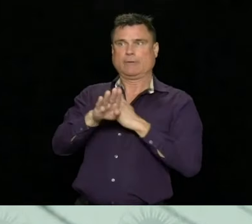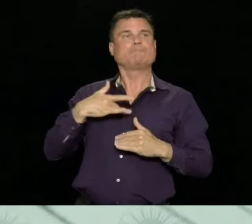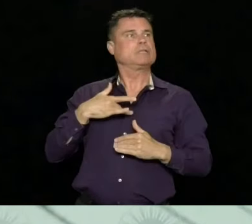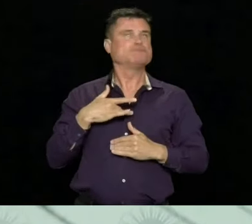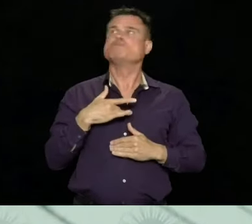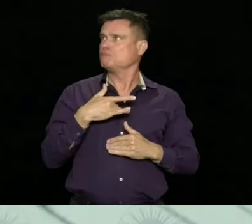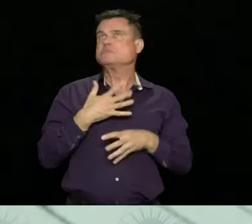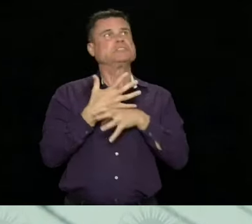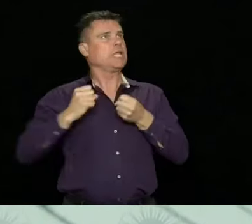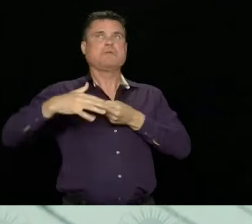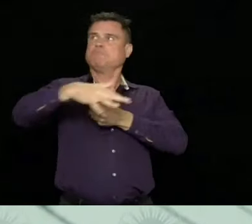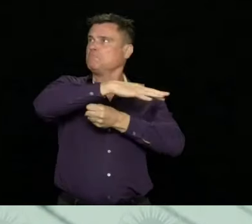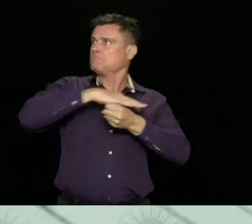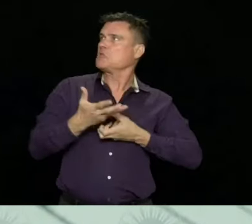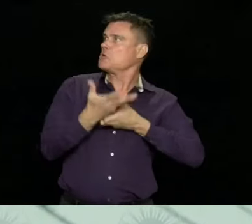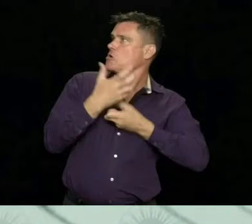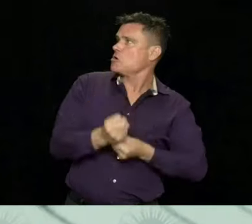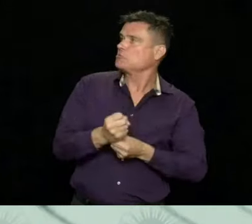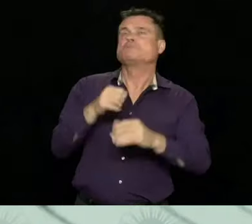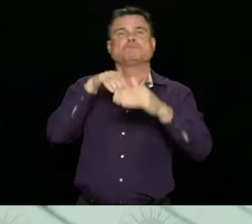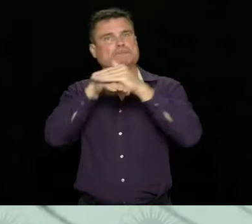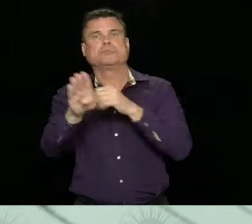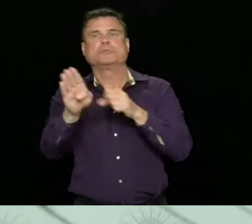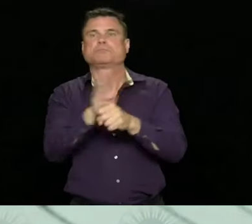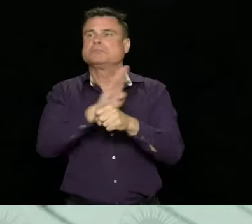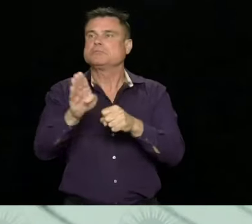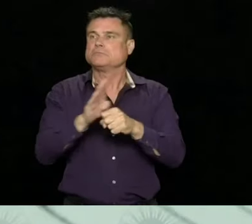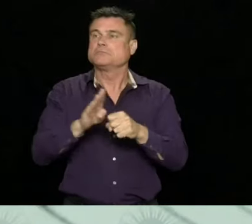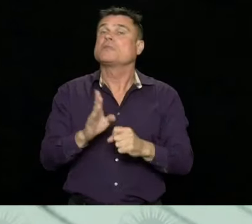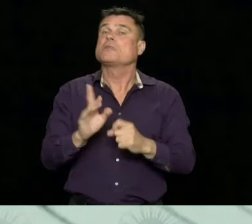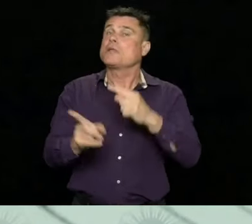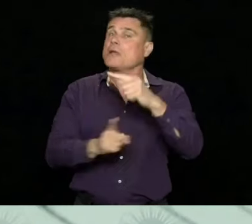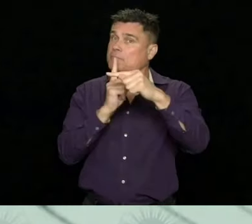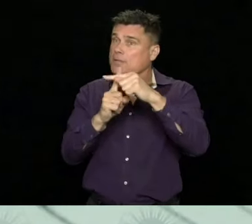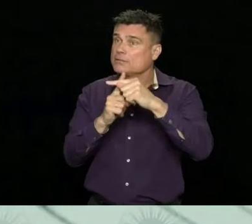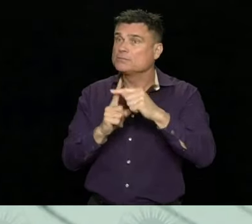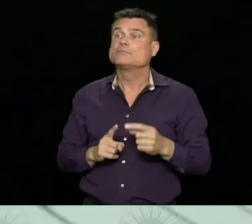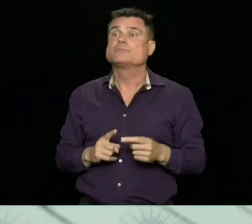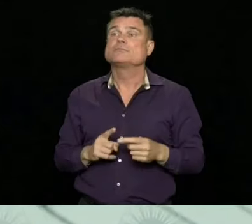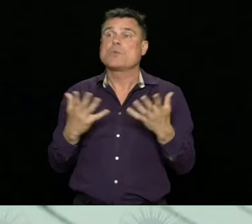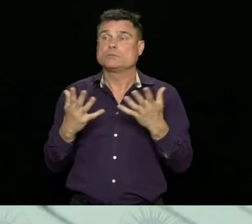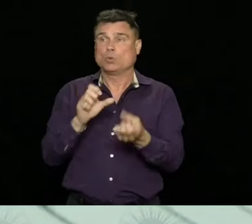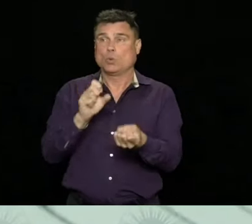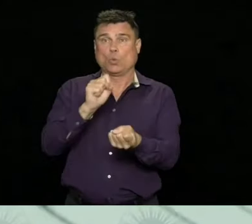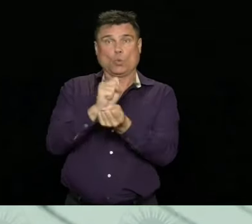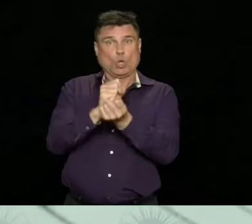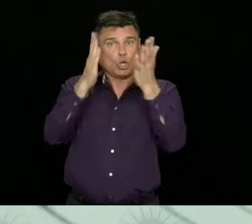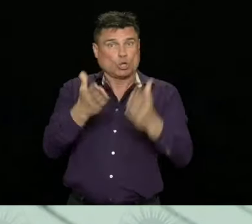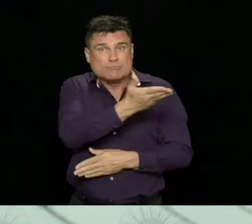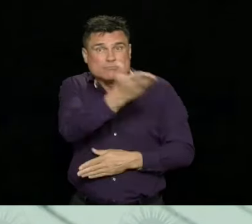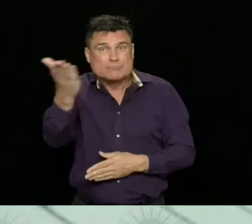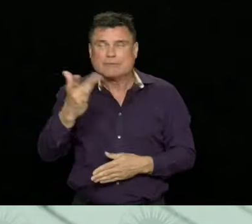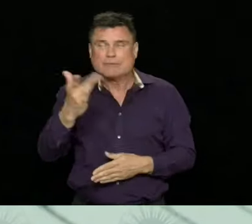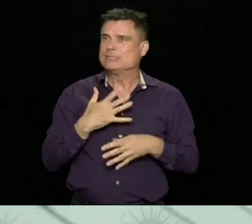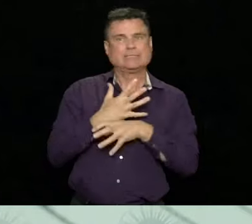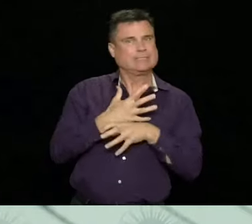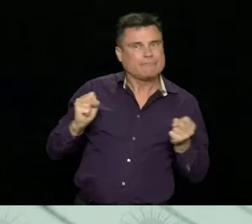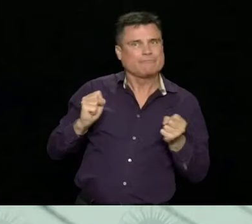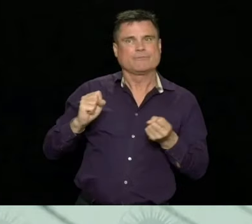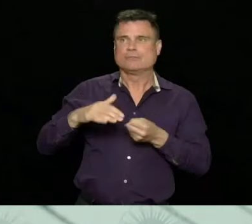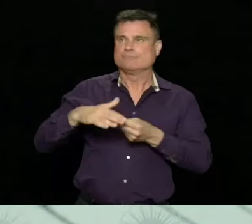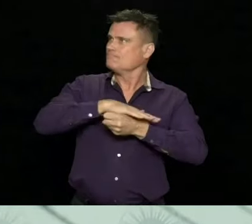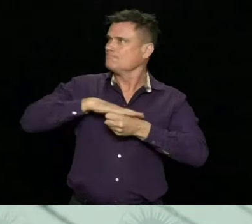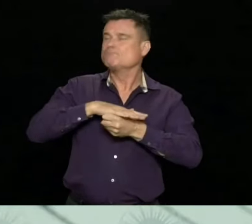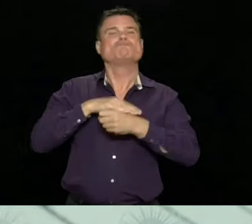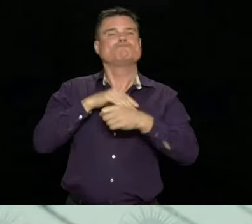work and provide their services and produce the product. I think that should be the one point that I like to stress. And as